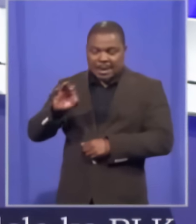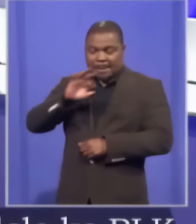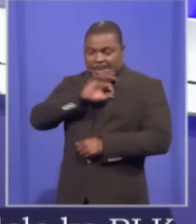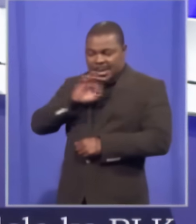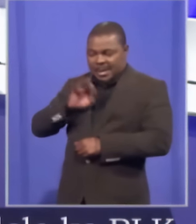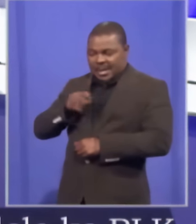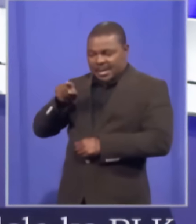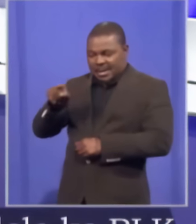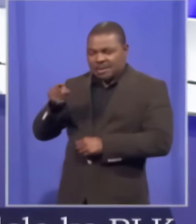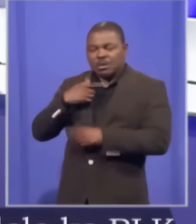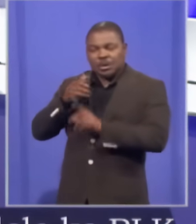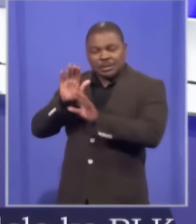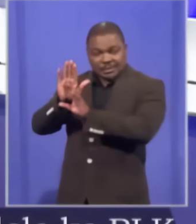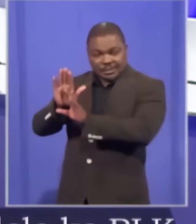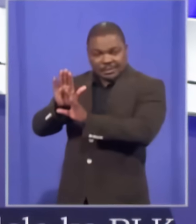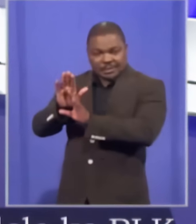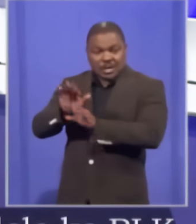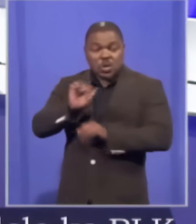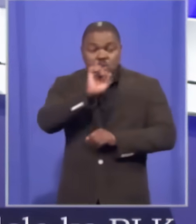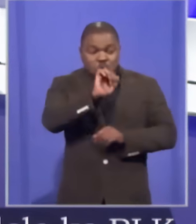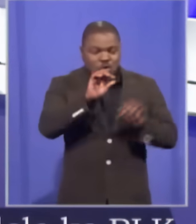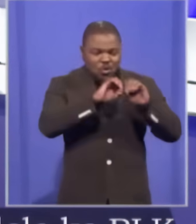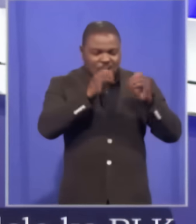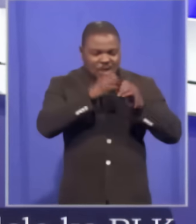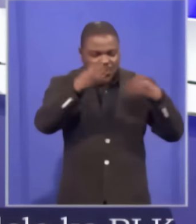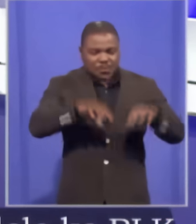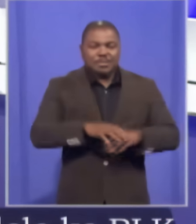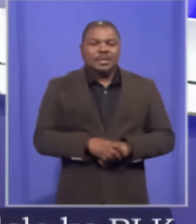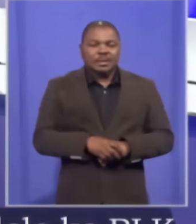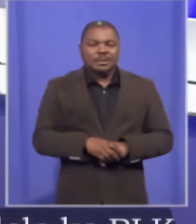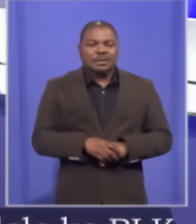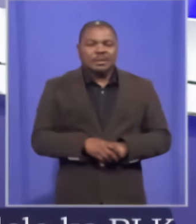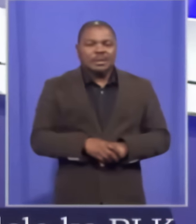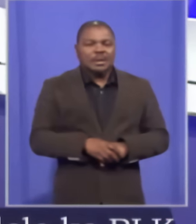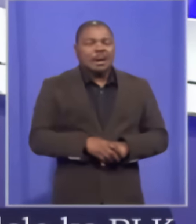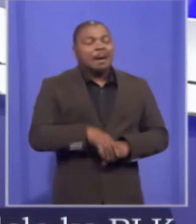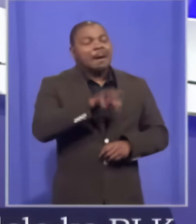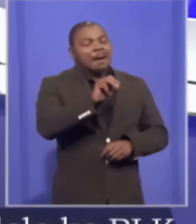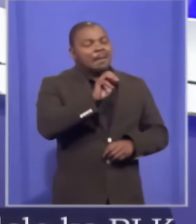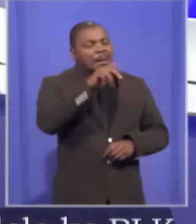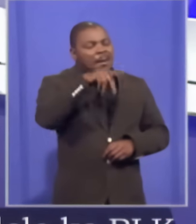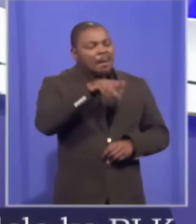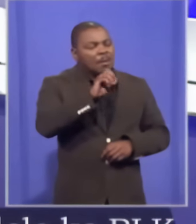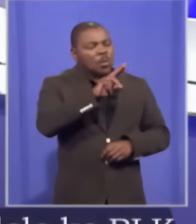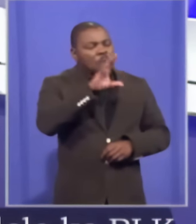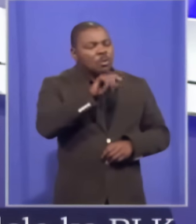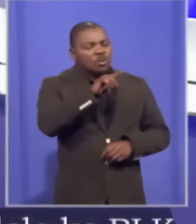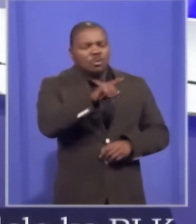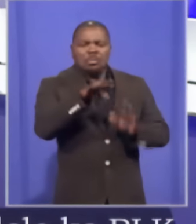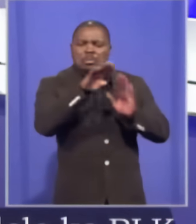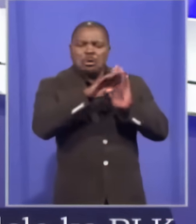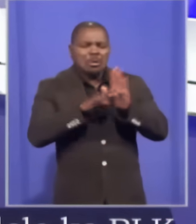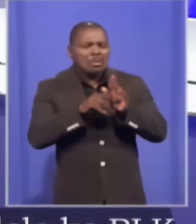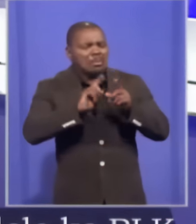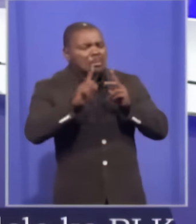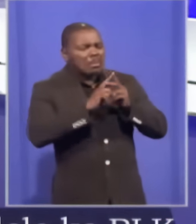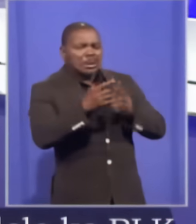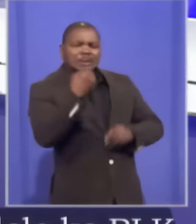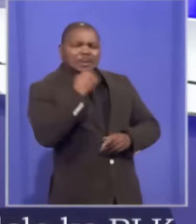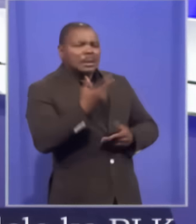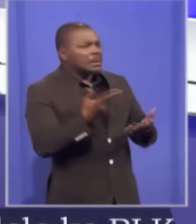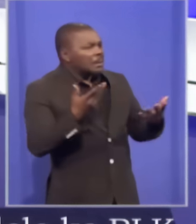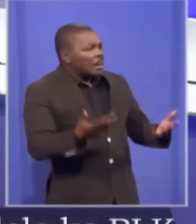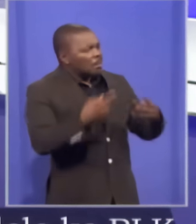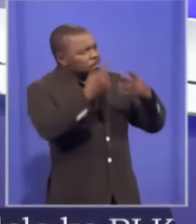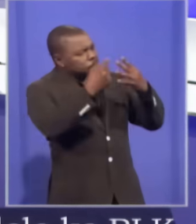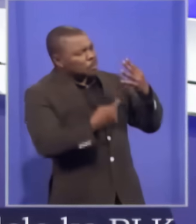60.8% mokgatlo wa gabo o kgonne go losa di-city gona. Ba ga Mapoulo le ikarabela goreng ka mananeo a go bolelwago ka gona le